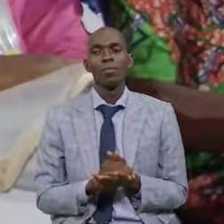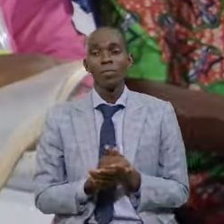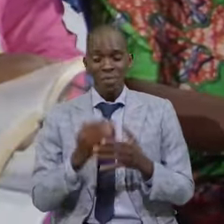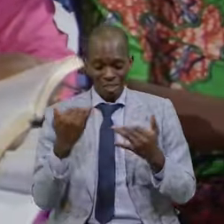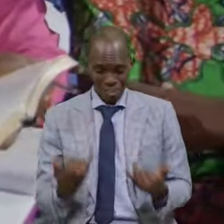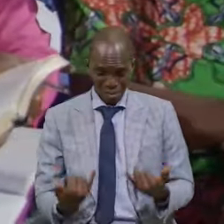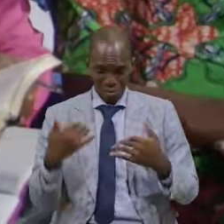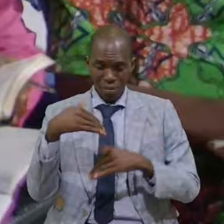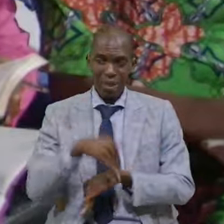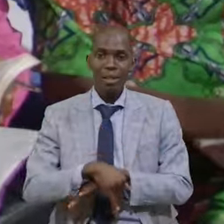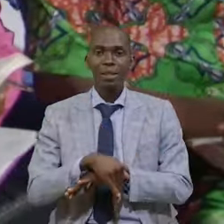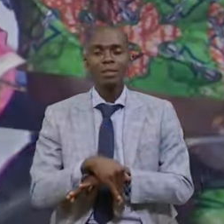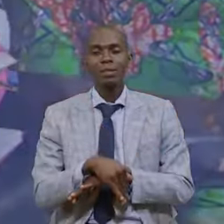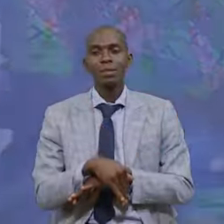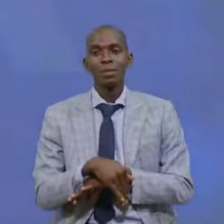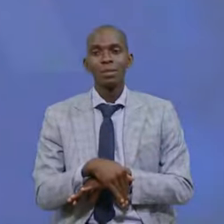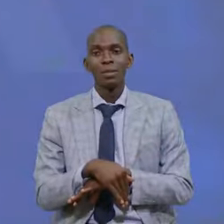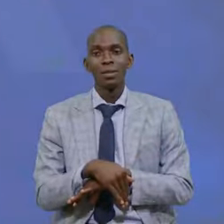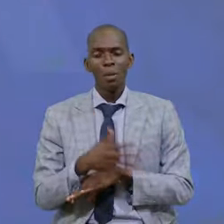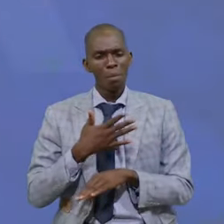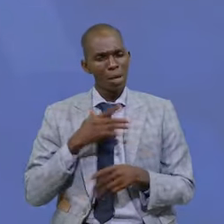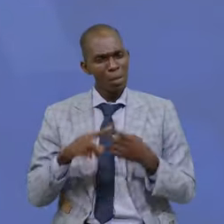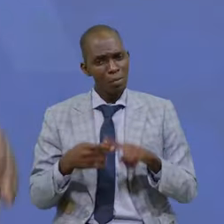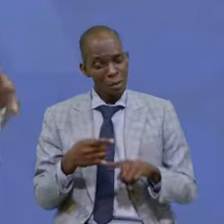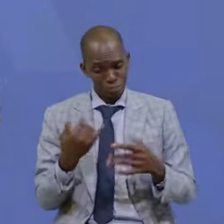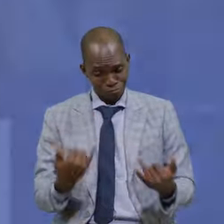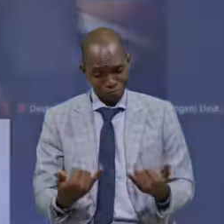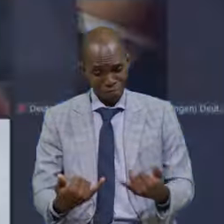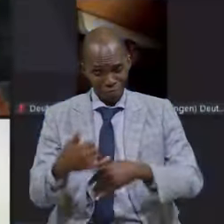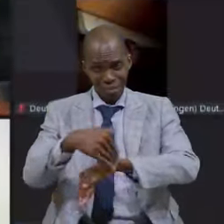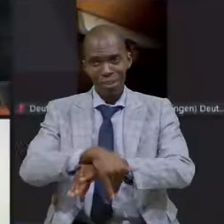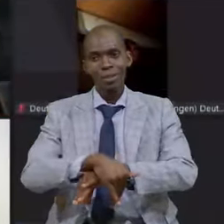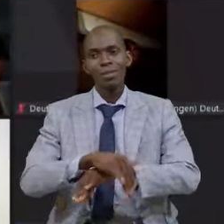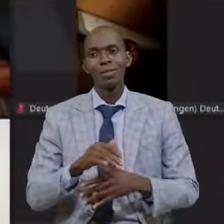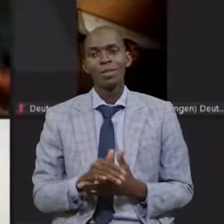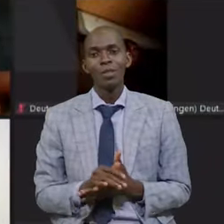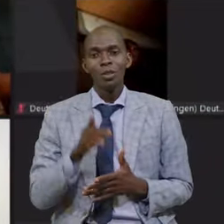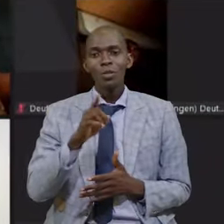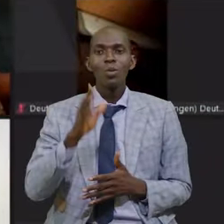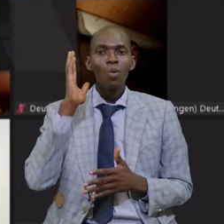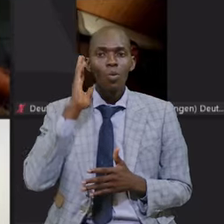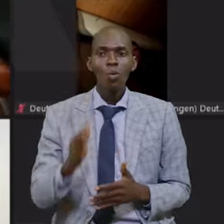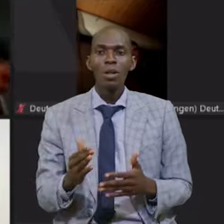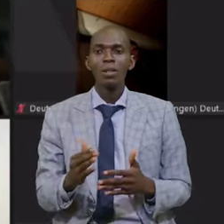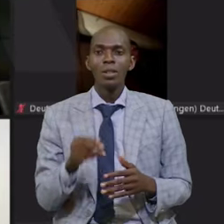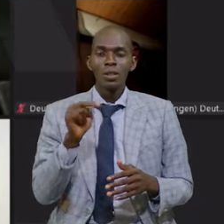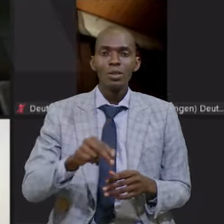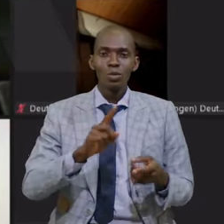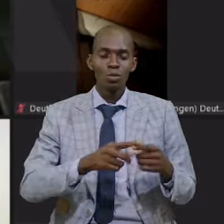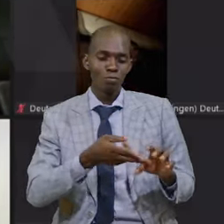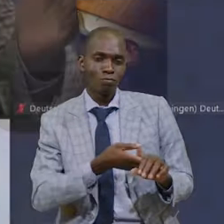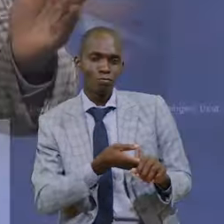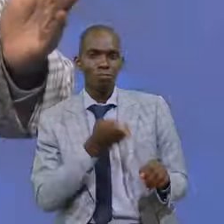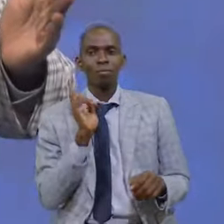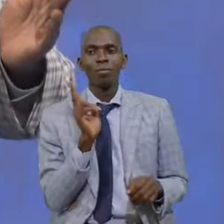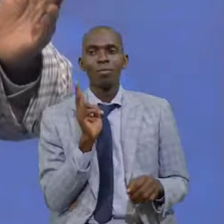Tonight. My friend, tonight. You'll have to come out